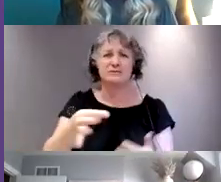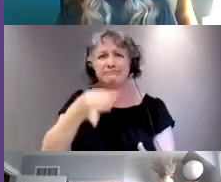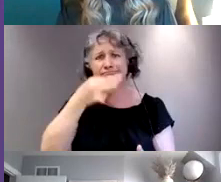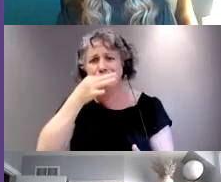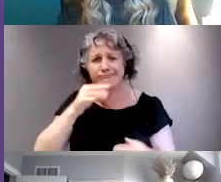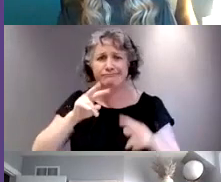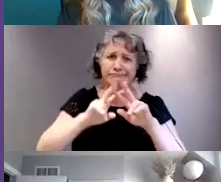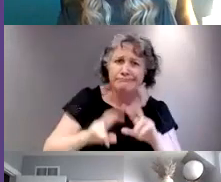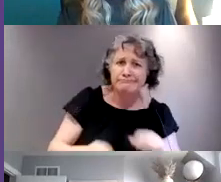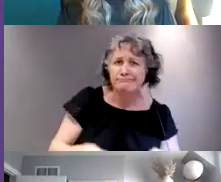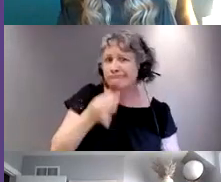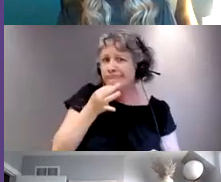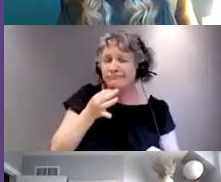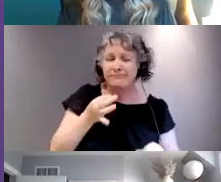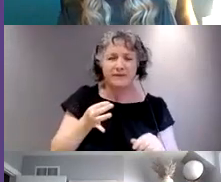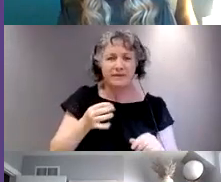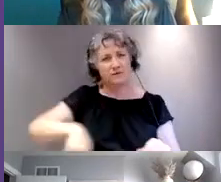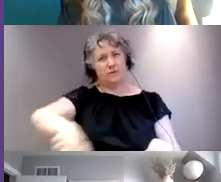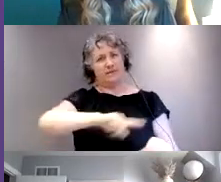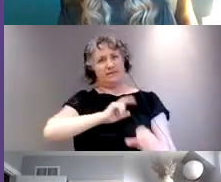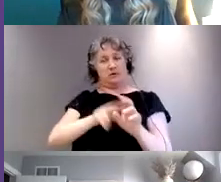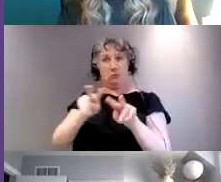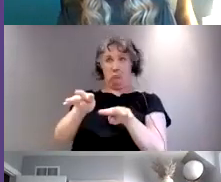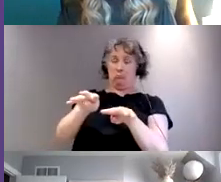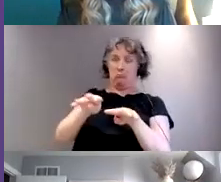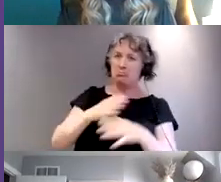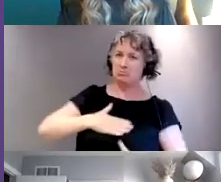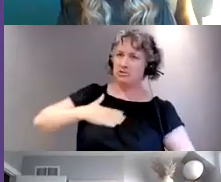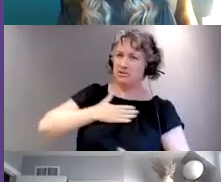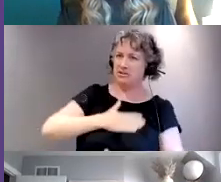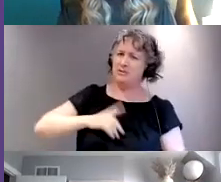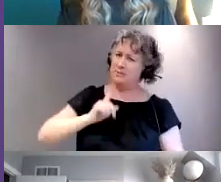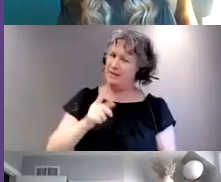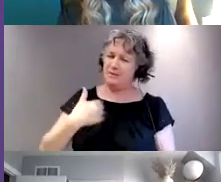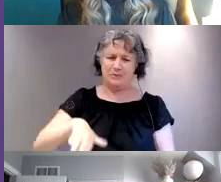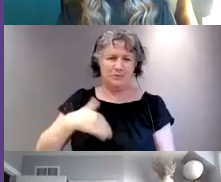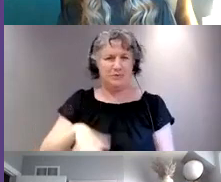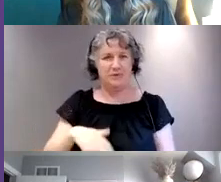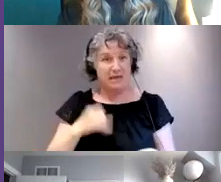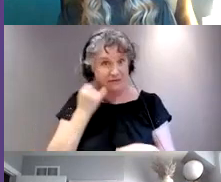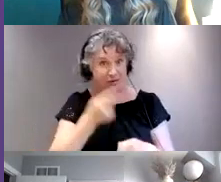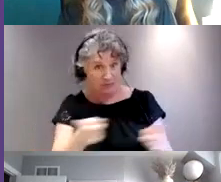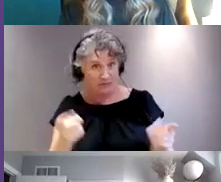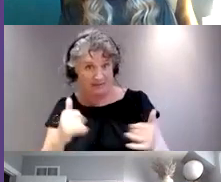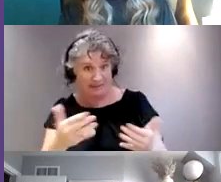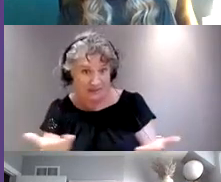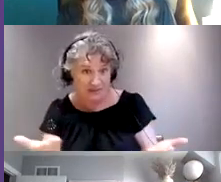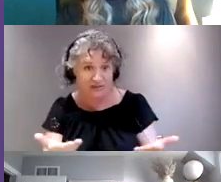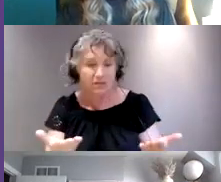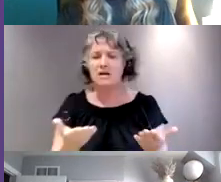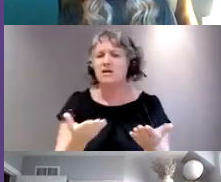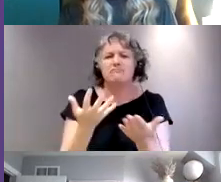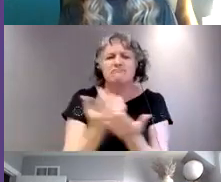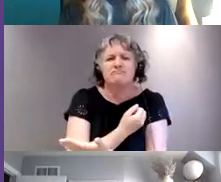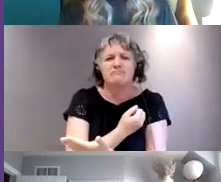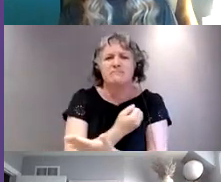It is truly appreciated by all of us who joined today. And if everyone who's still on the webinar with us, please take, just as Laura